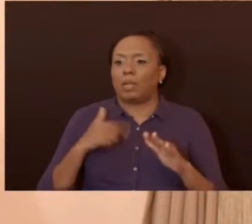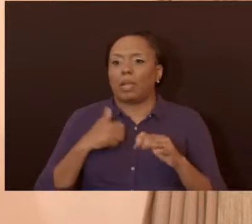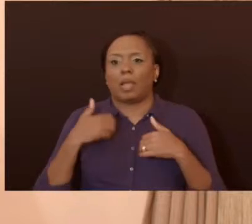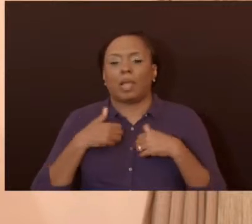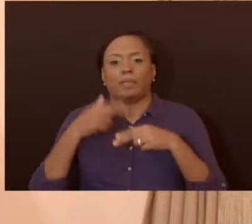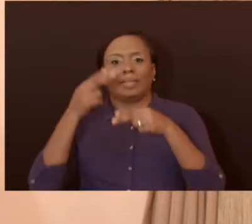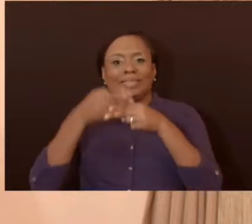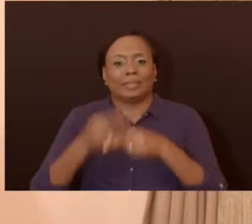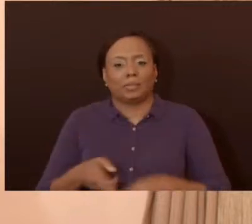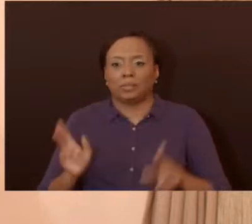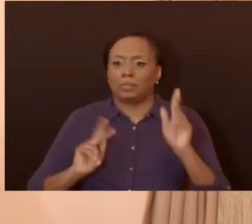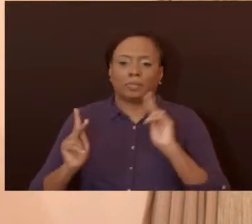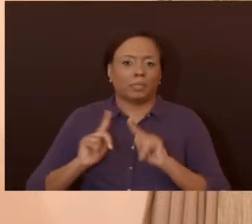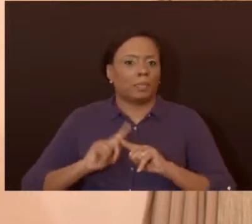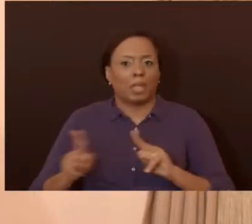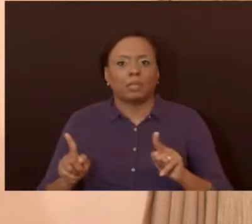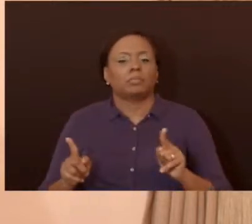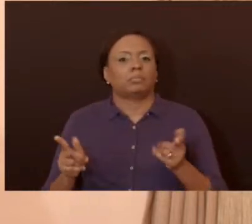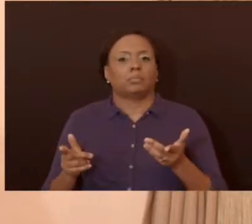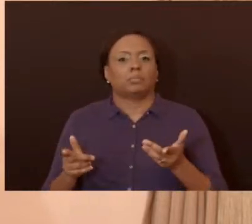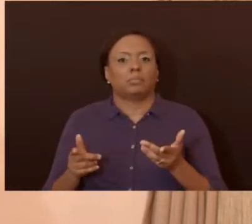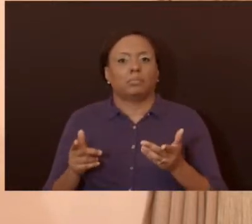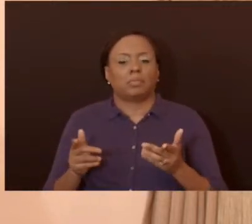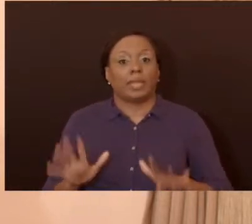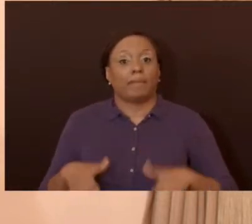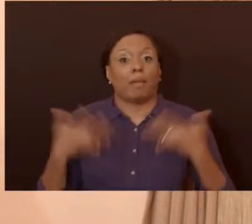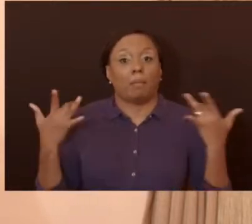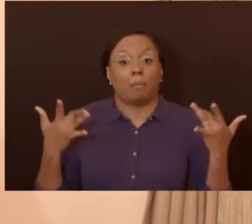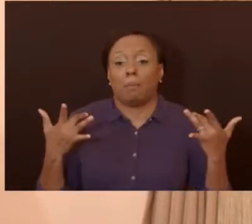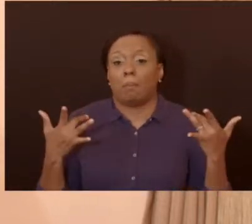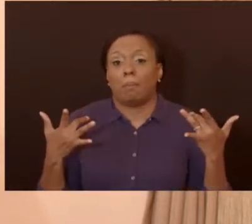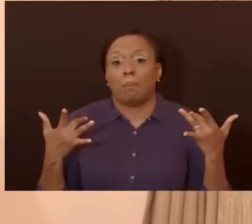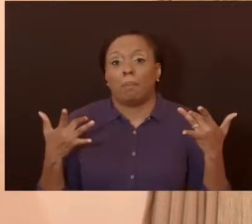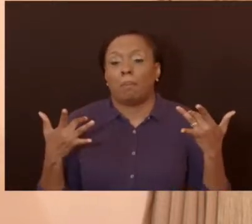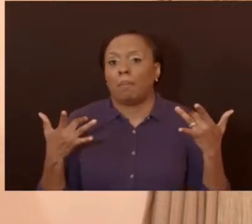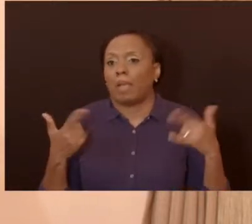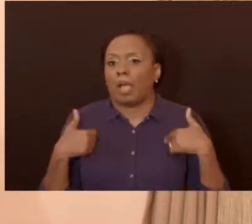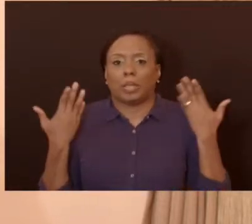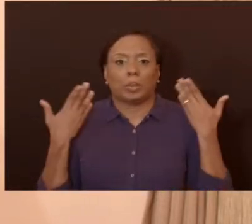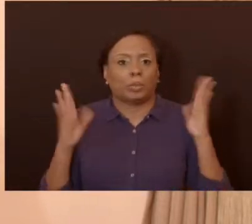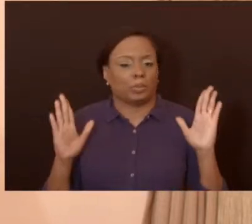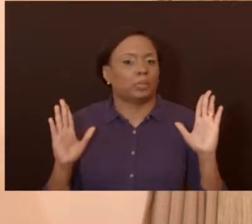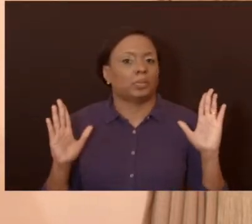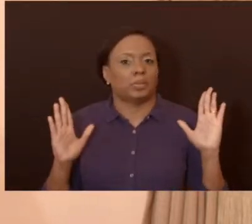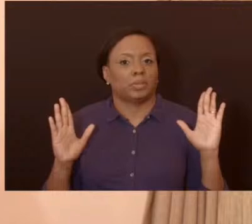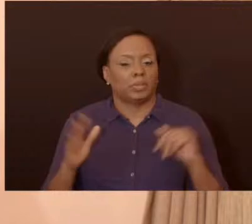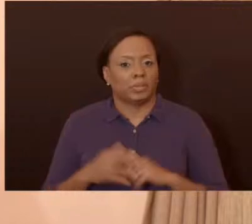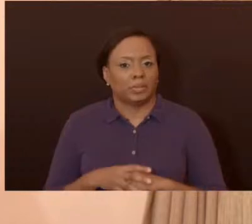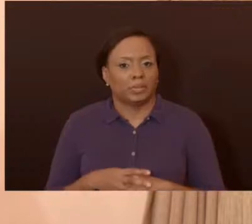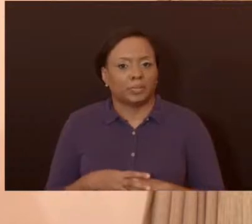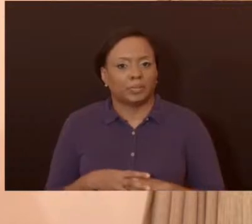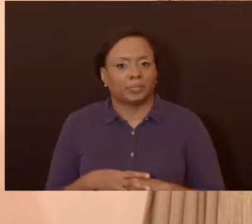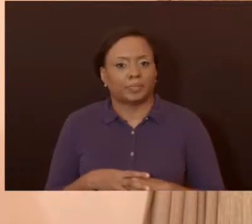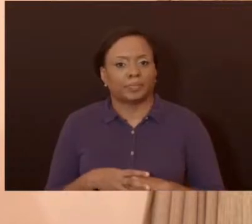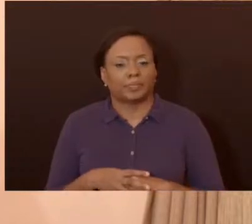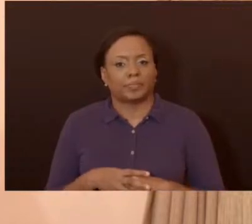of the persons, but the actual event I do not have. There are a number of cases that go